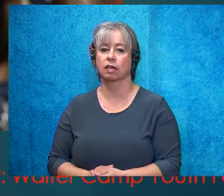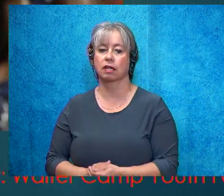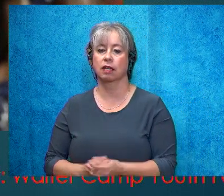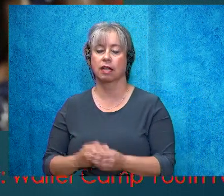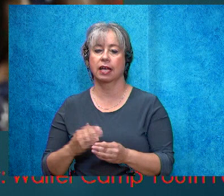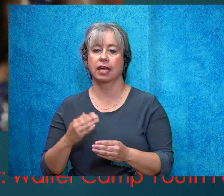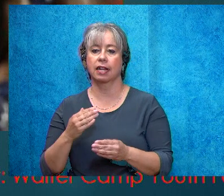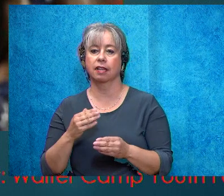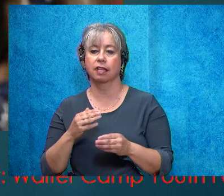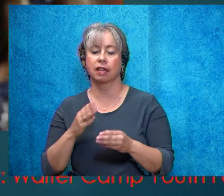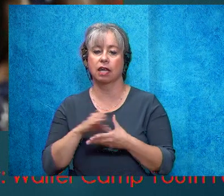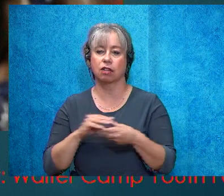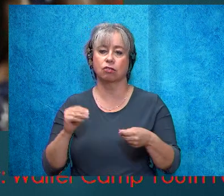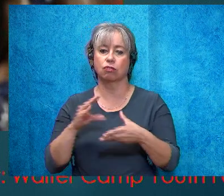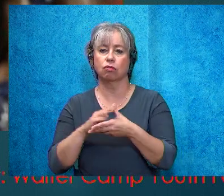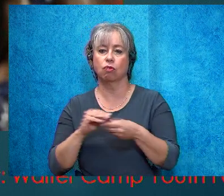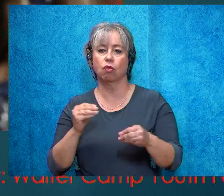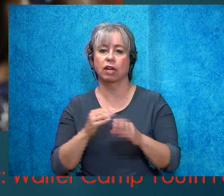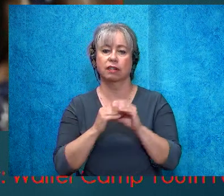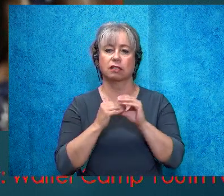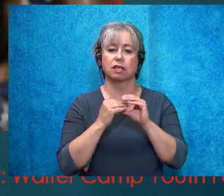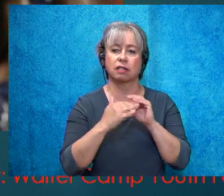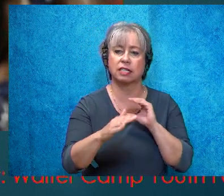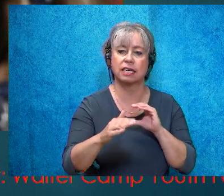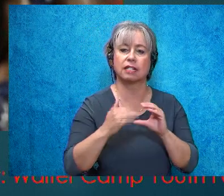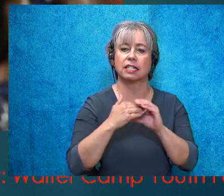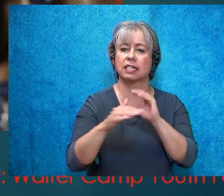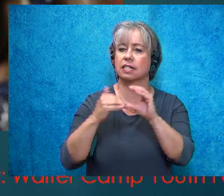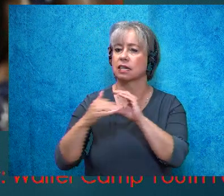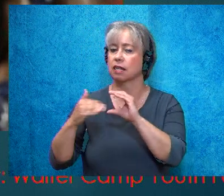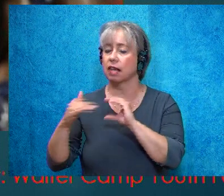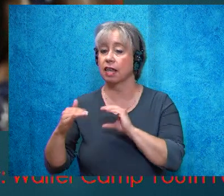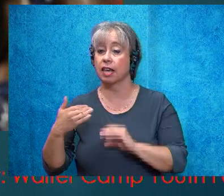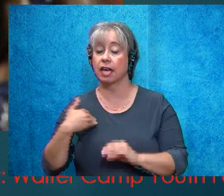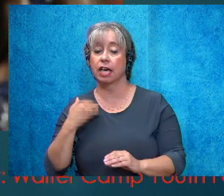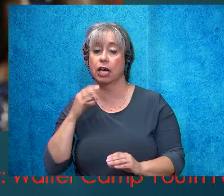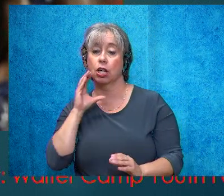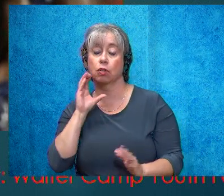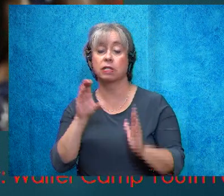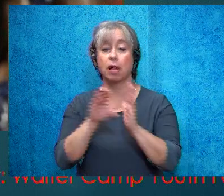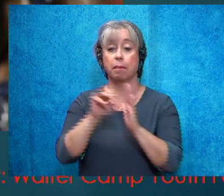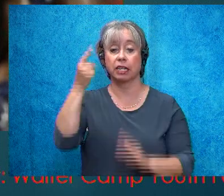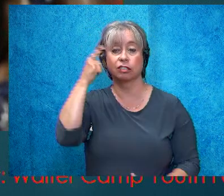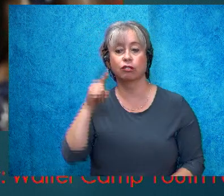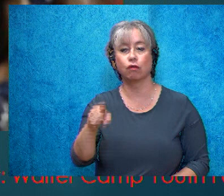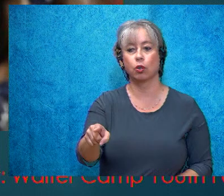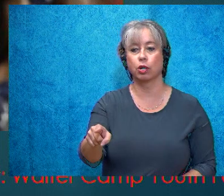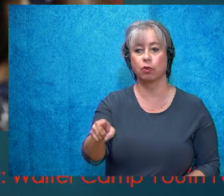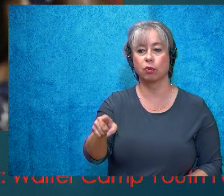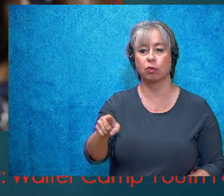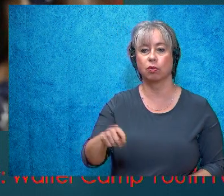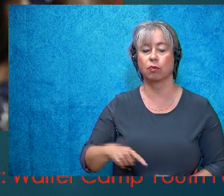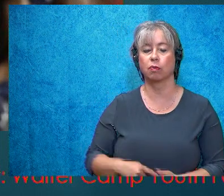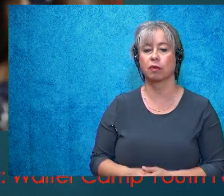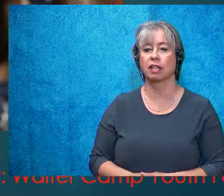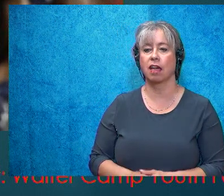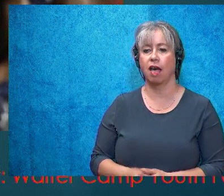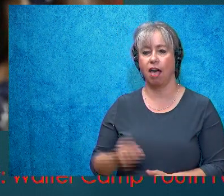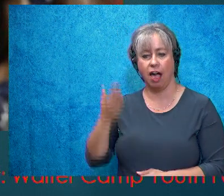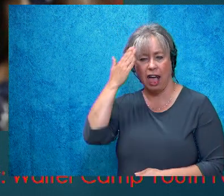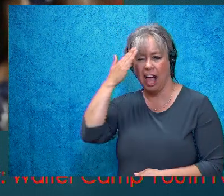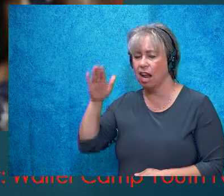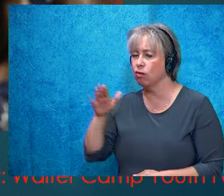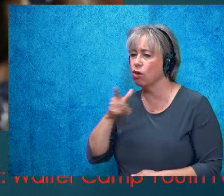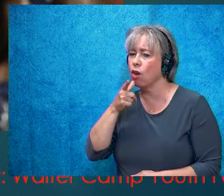in my neighborhood, and my friend John came up with this. He said, here's a picture for you as an example. Now, I don't know exactly who